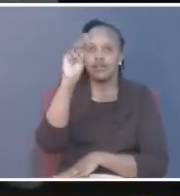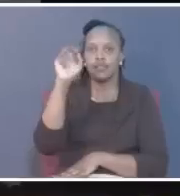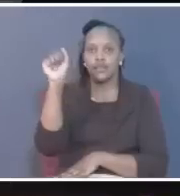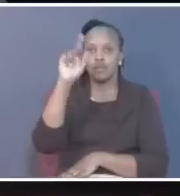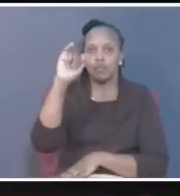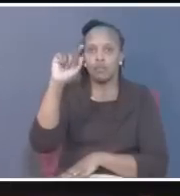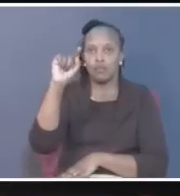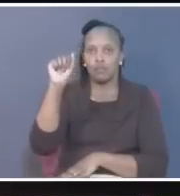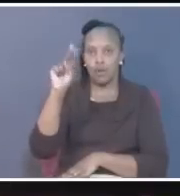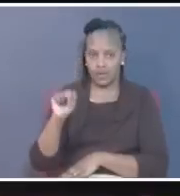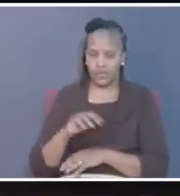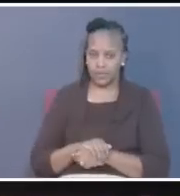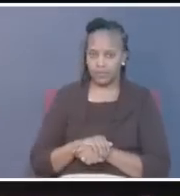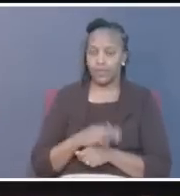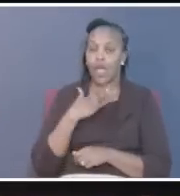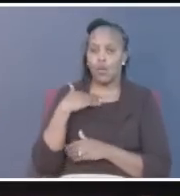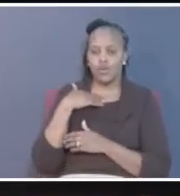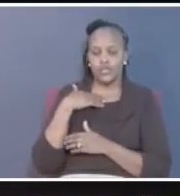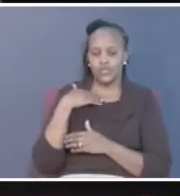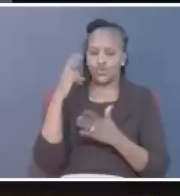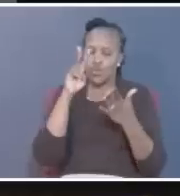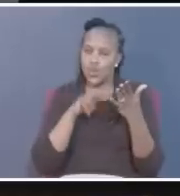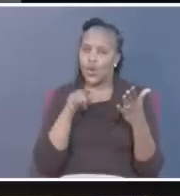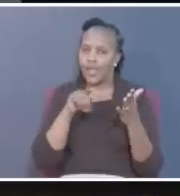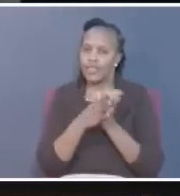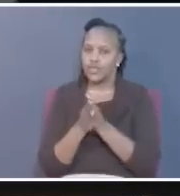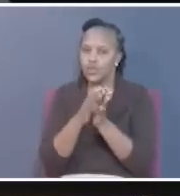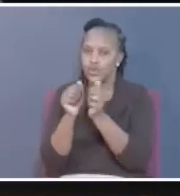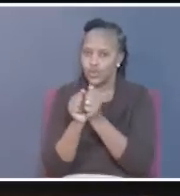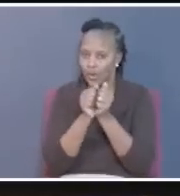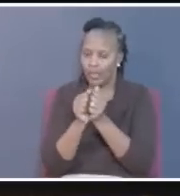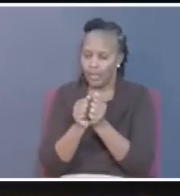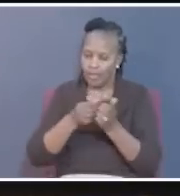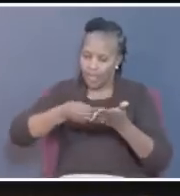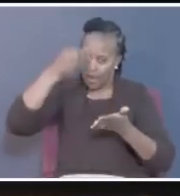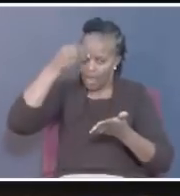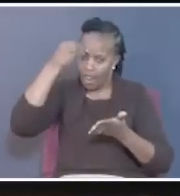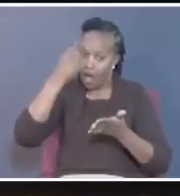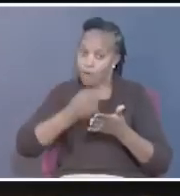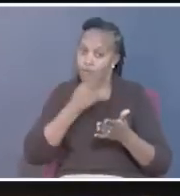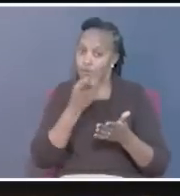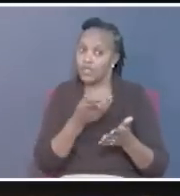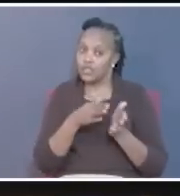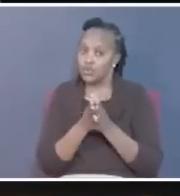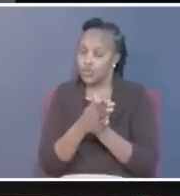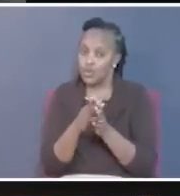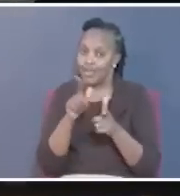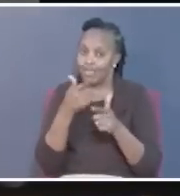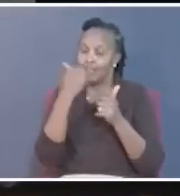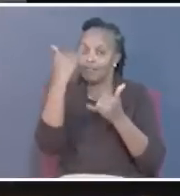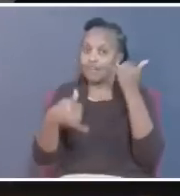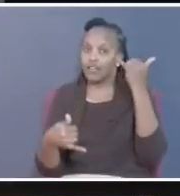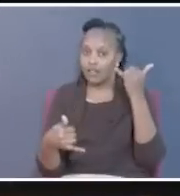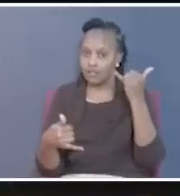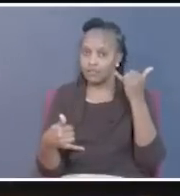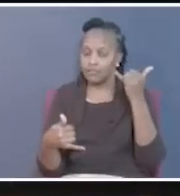I invite us to look at this story together. Secondly, we'll draw from lessons from the story. And then finally, as part of the lessons